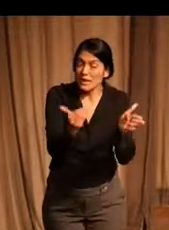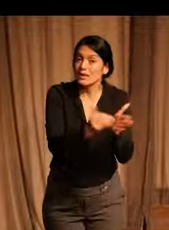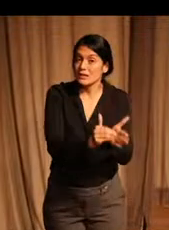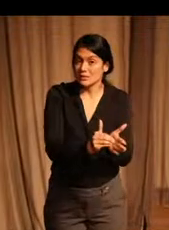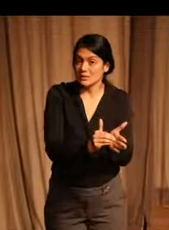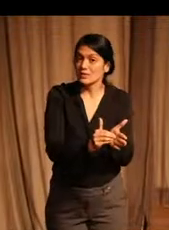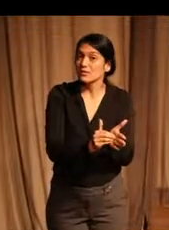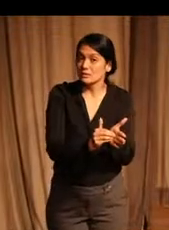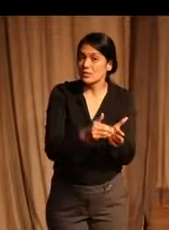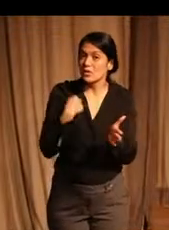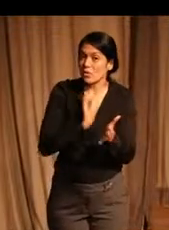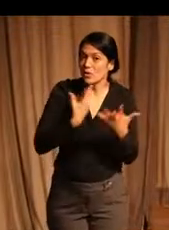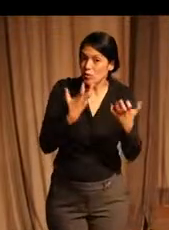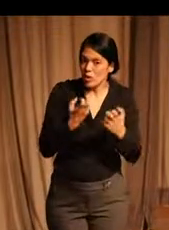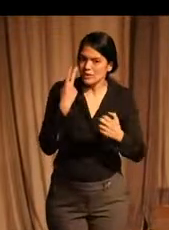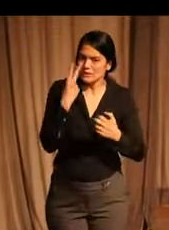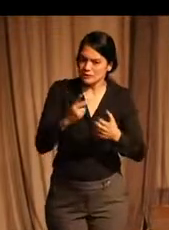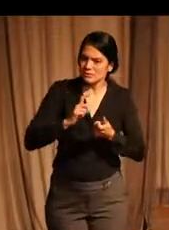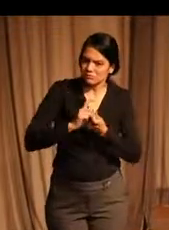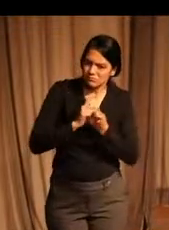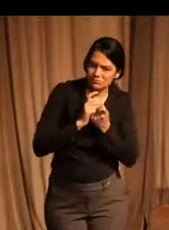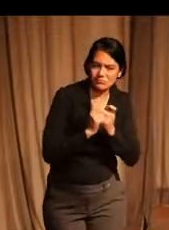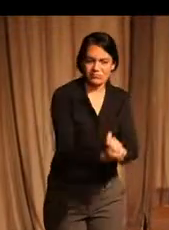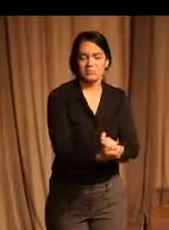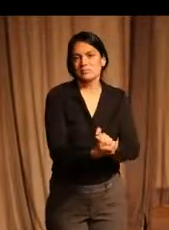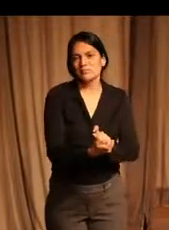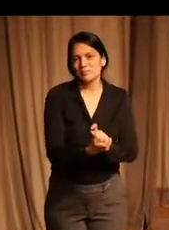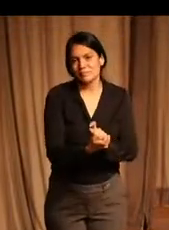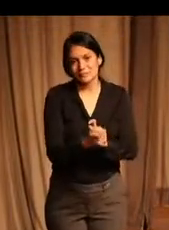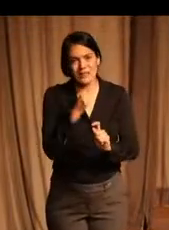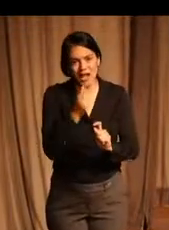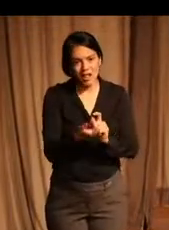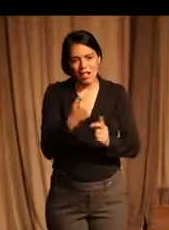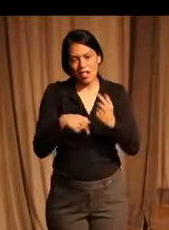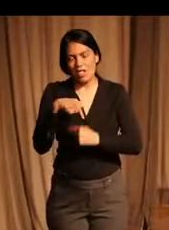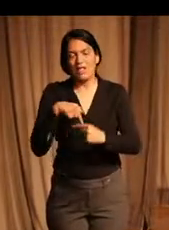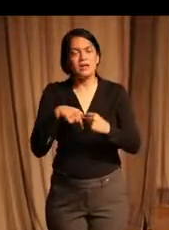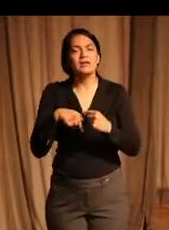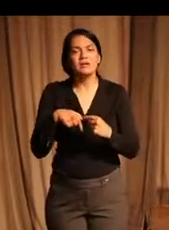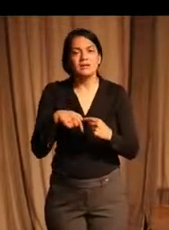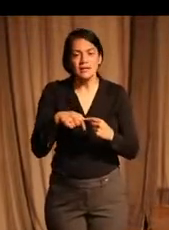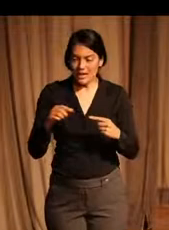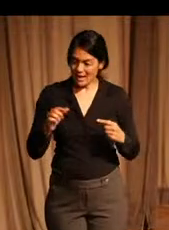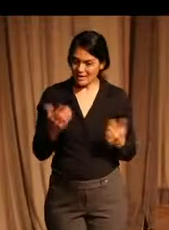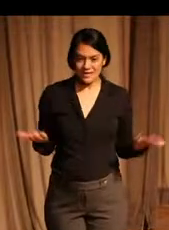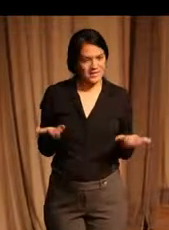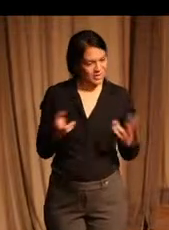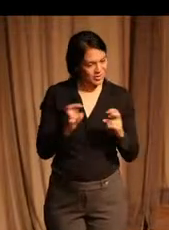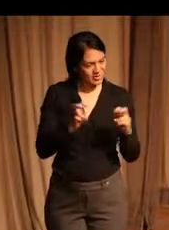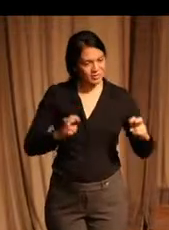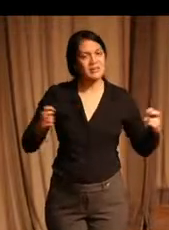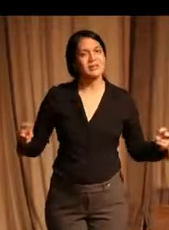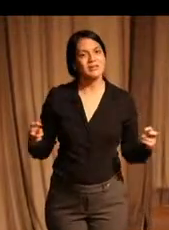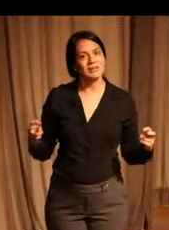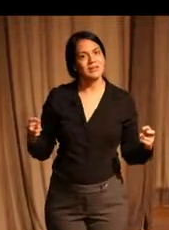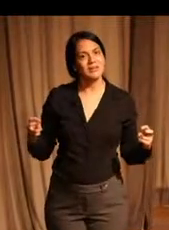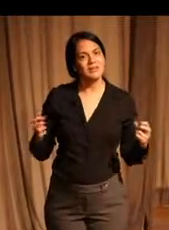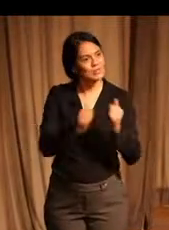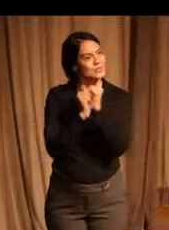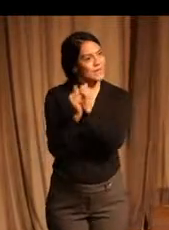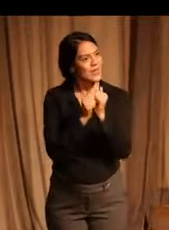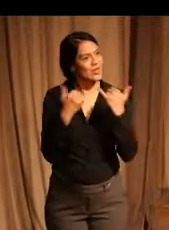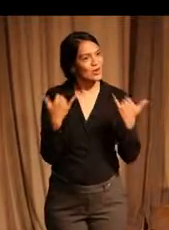be able, to have us here together with this tribute to Sarah, it's